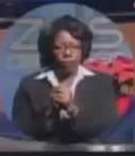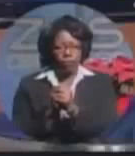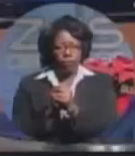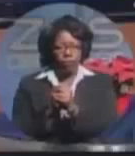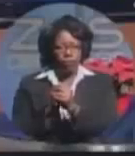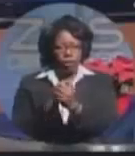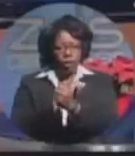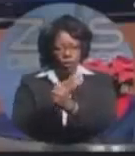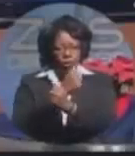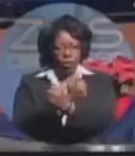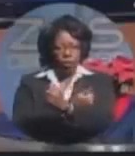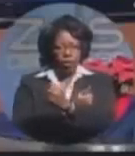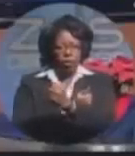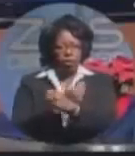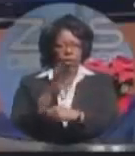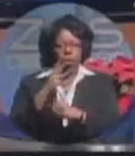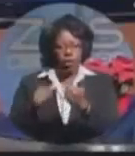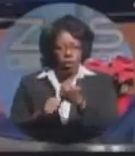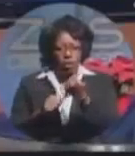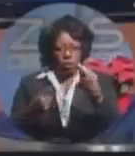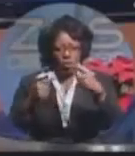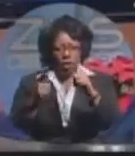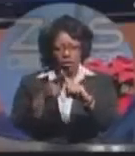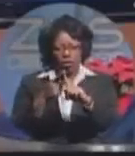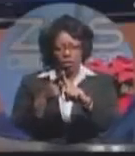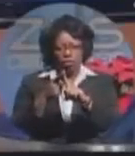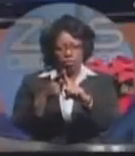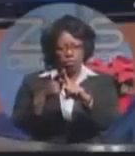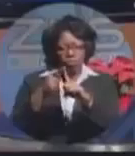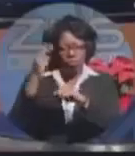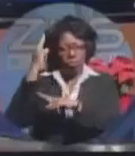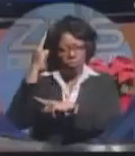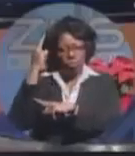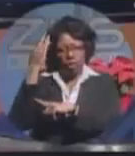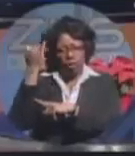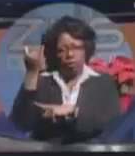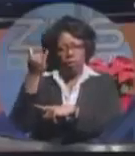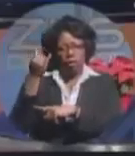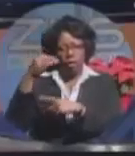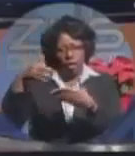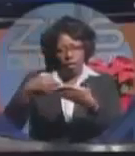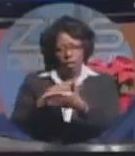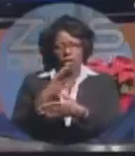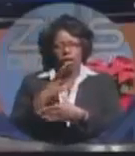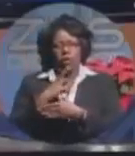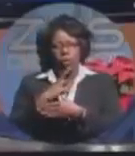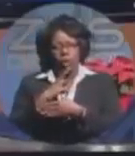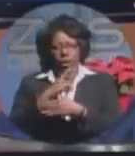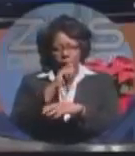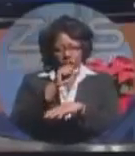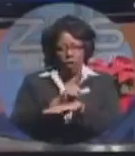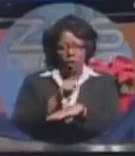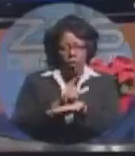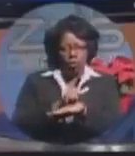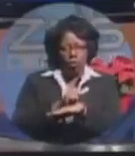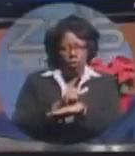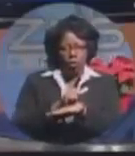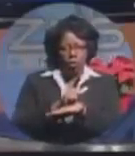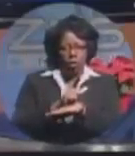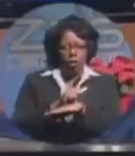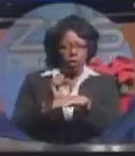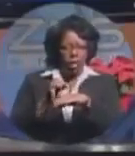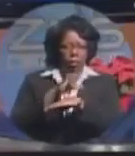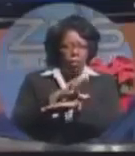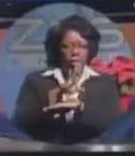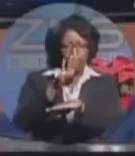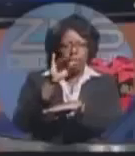Authorities from the Water and Sewage Department are trying to determine whether or not the freshwater lens in Rock Sound Eleuthera was severely impacted by